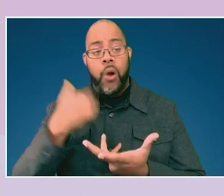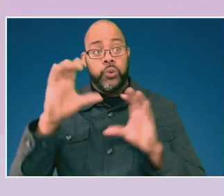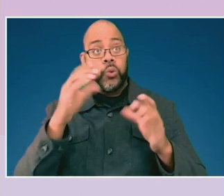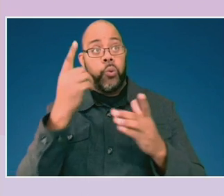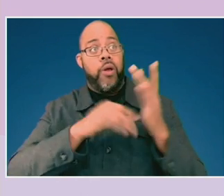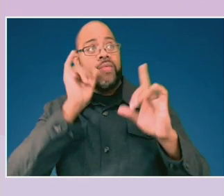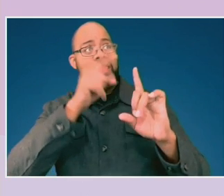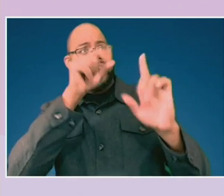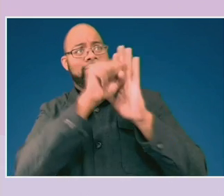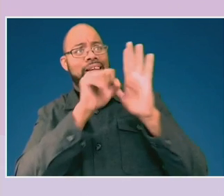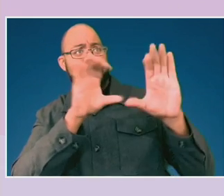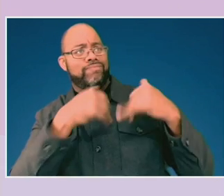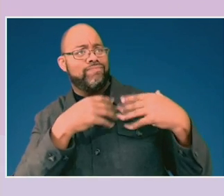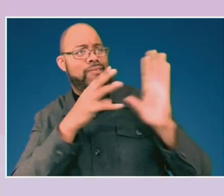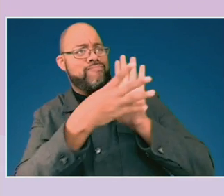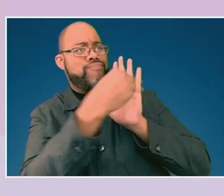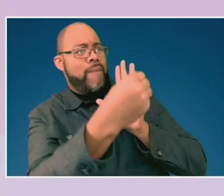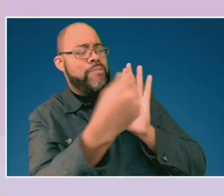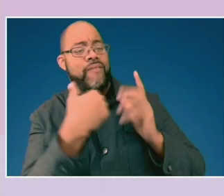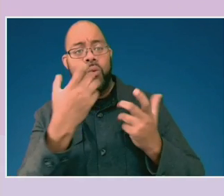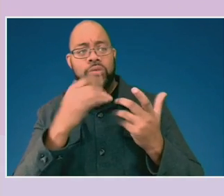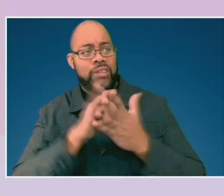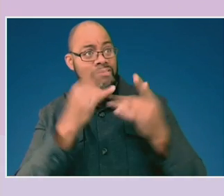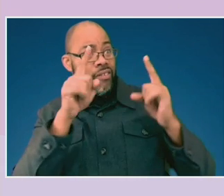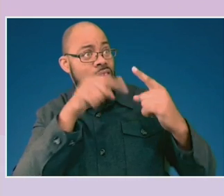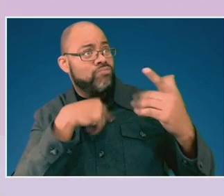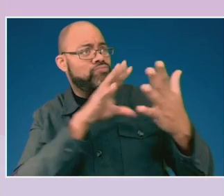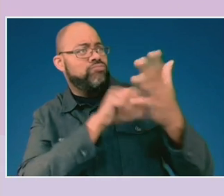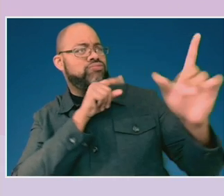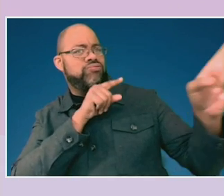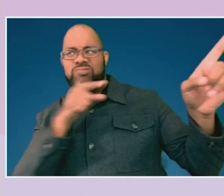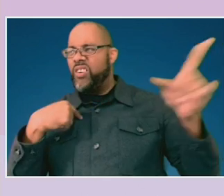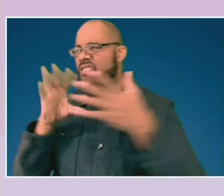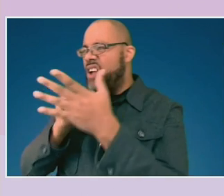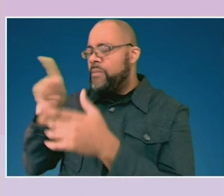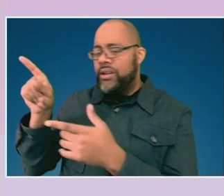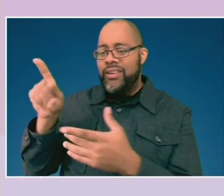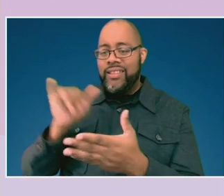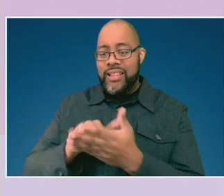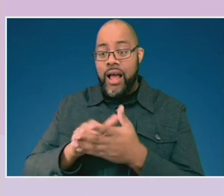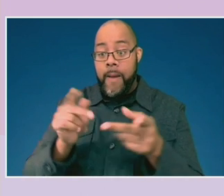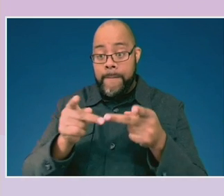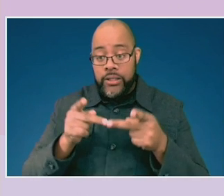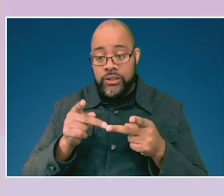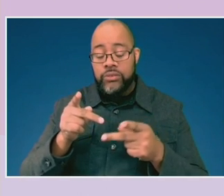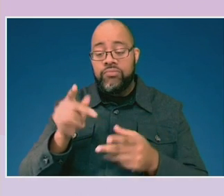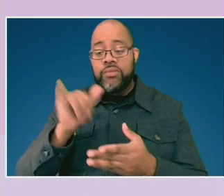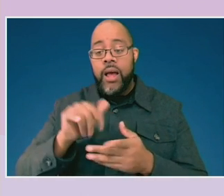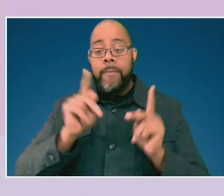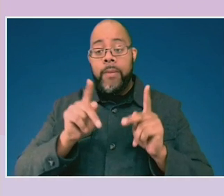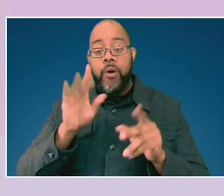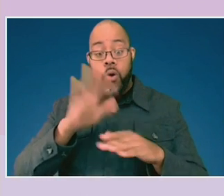state does, or I will do if it's been successful in this other city. And this is a place where the folks on this